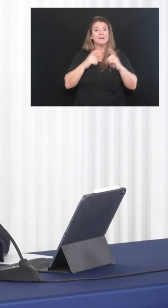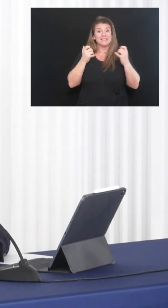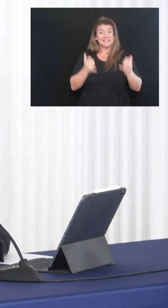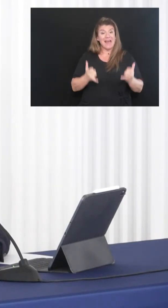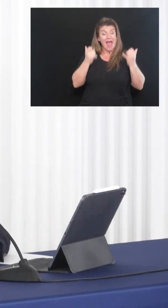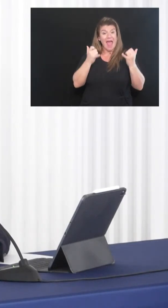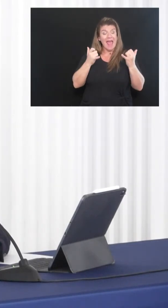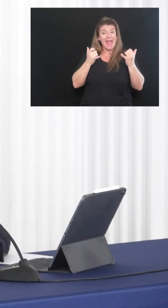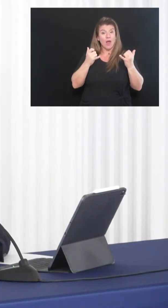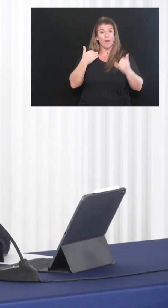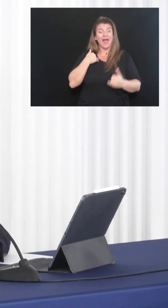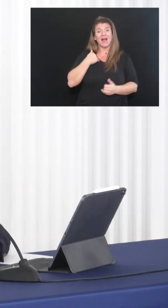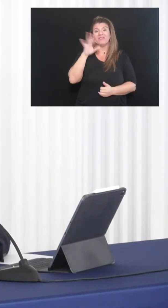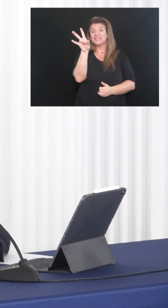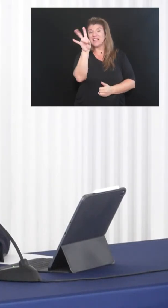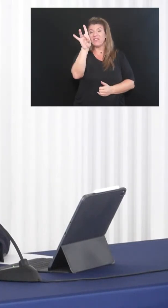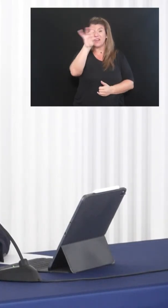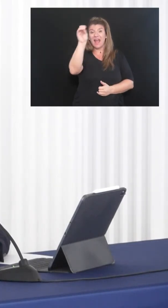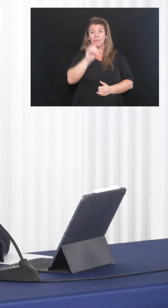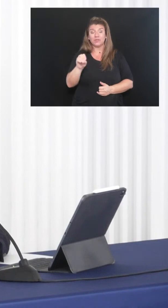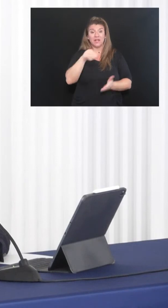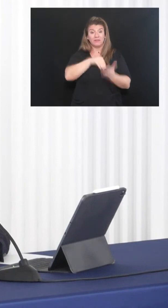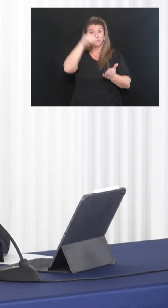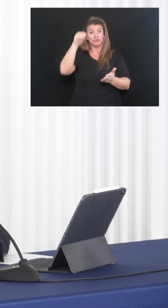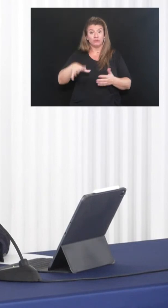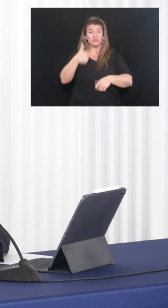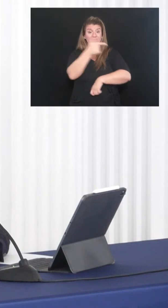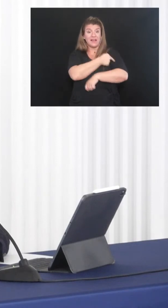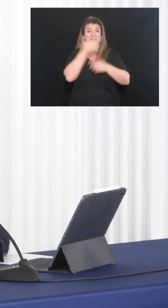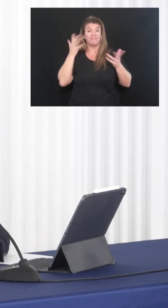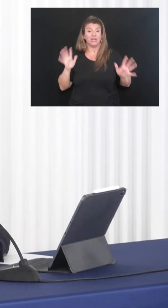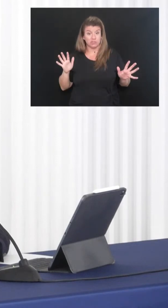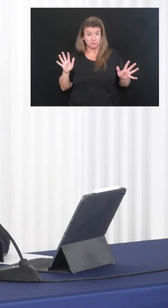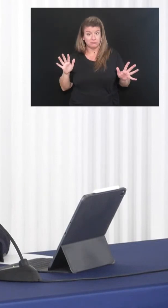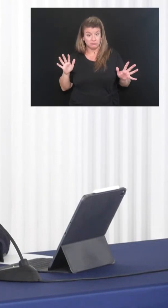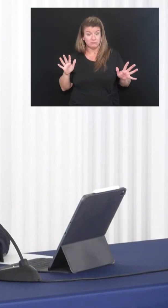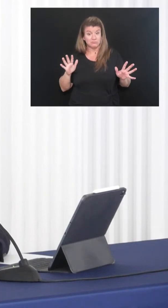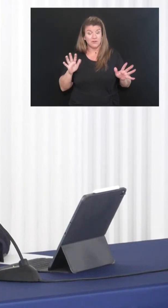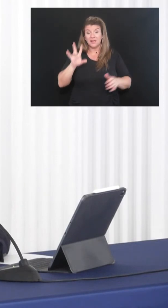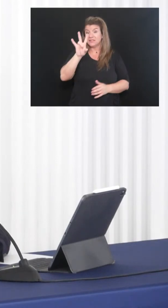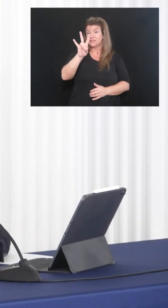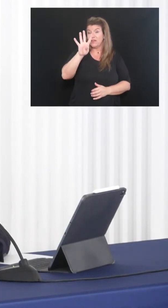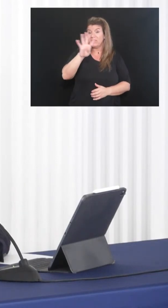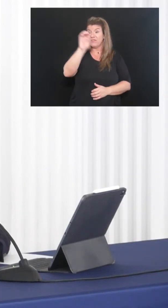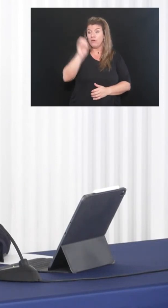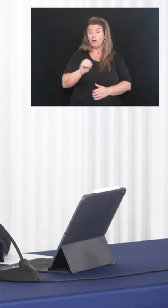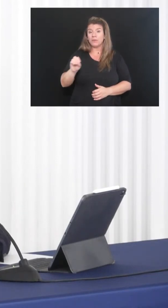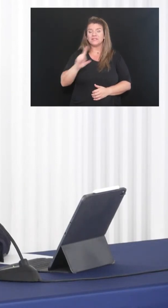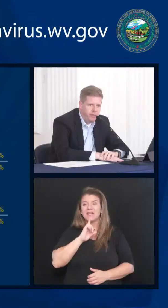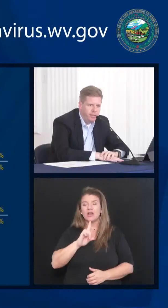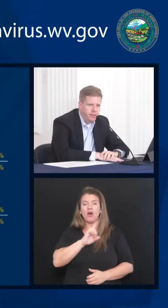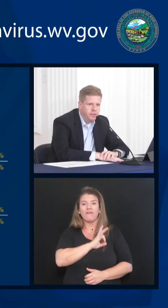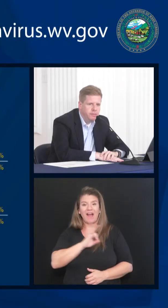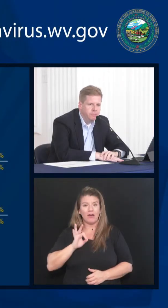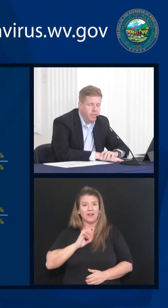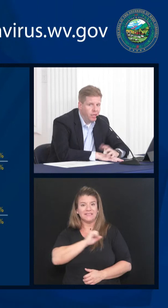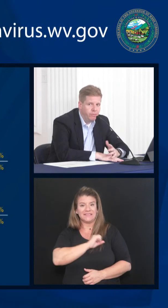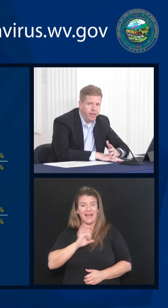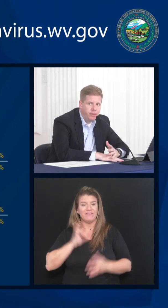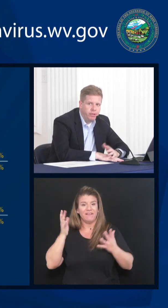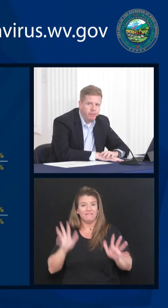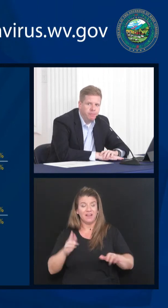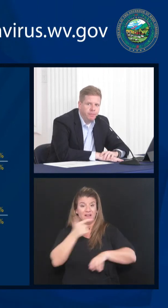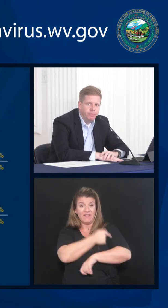campus, 78% of our students in Morgantown have been vaccinated. 74% of our faculty and staff have been vaccinated. And